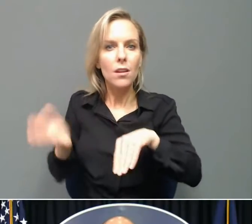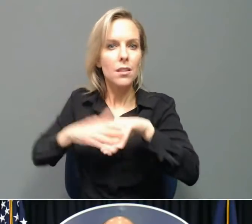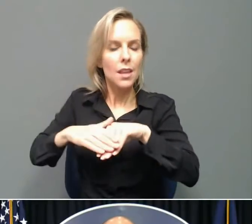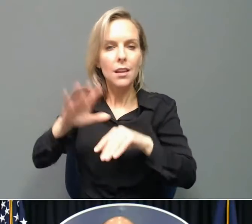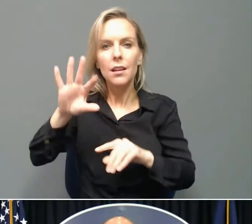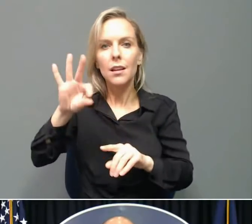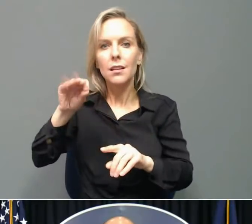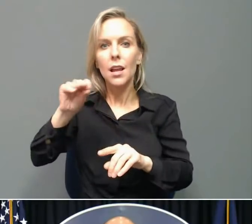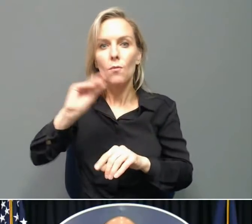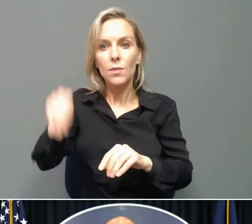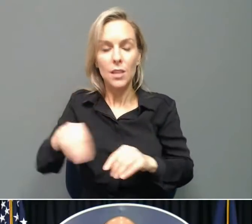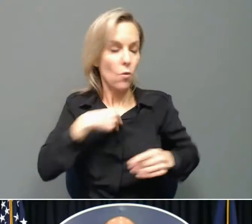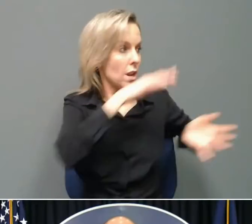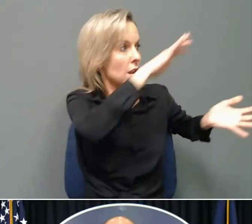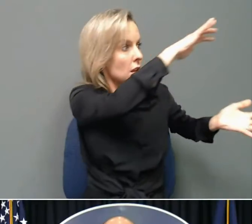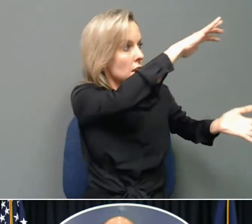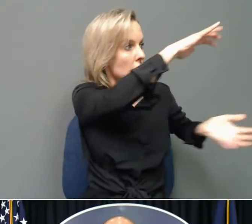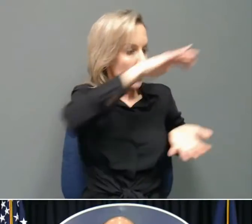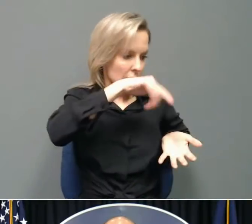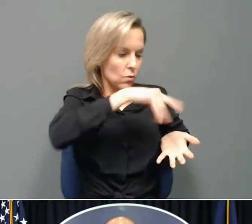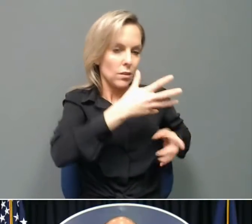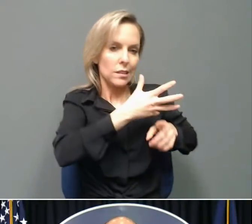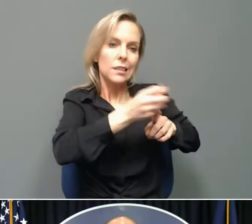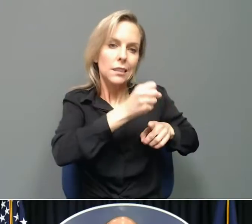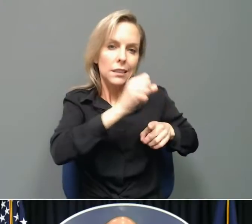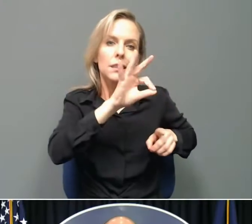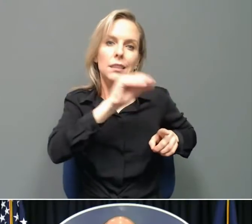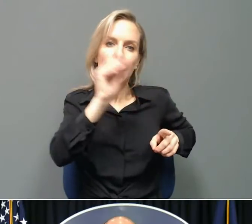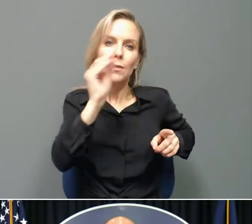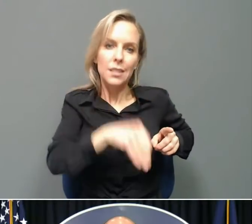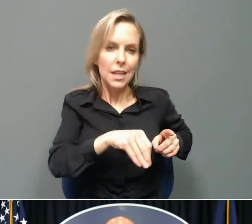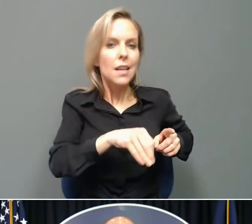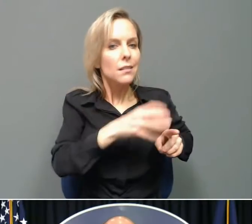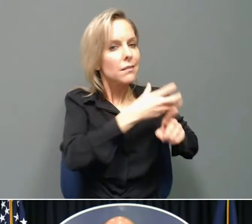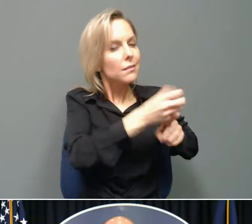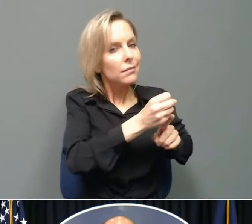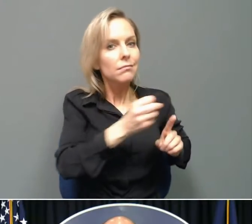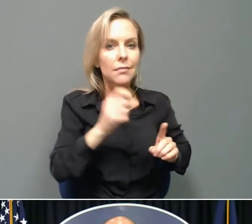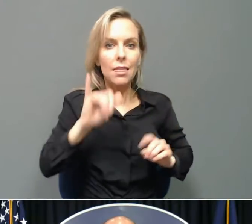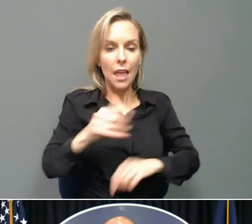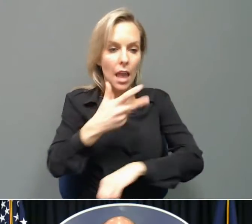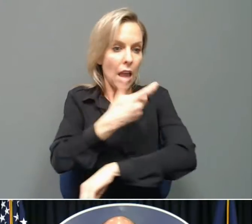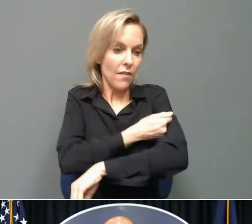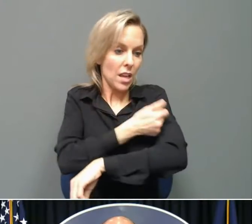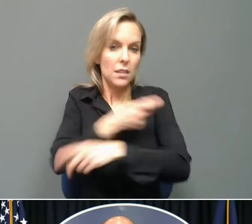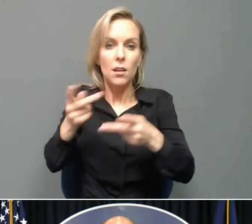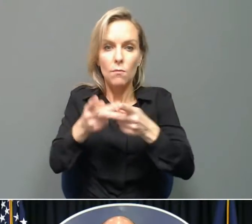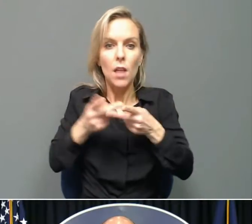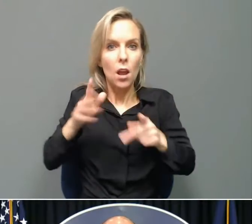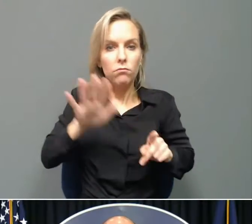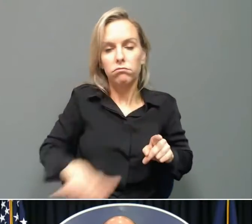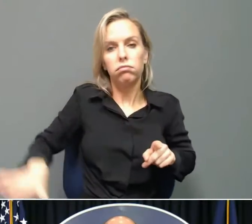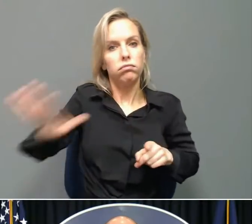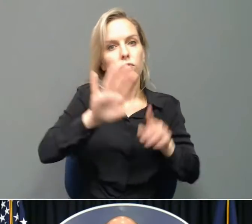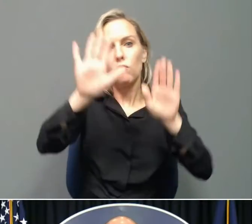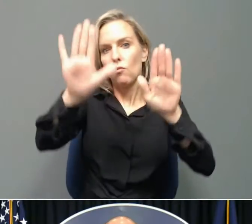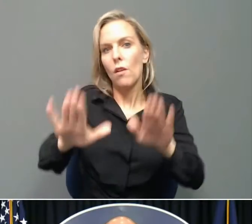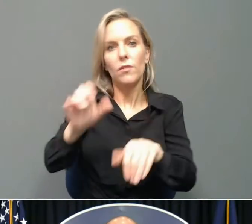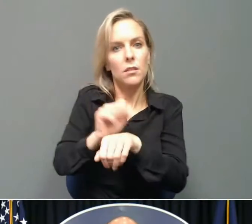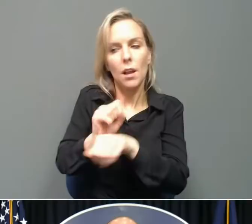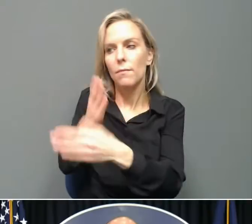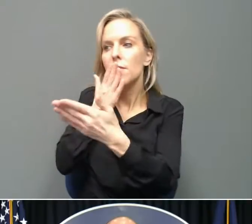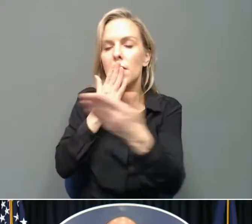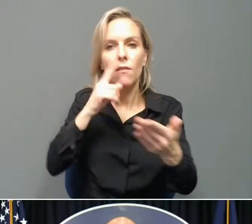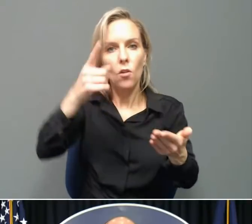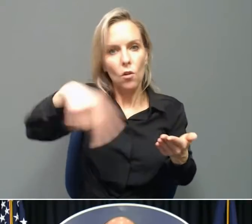vaccine received in the state within 1 week of receipt. And I think that the vaccine sites have done a wonderful job with that. So thank you to them. And